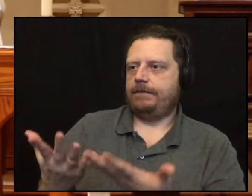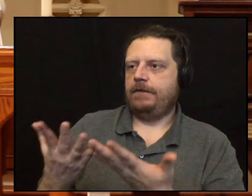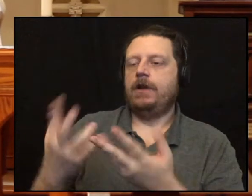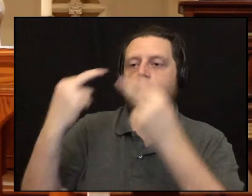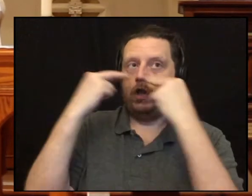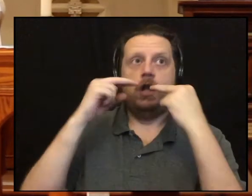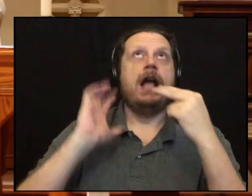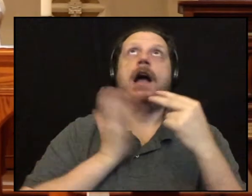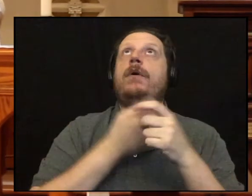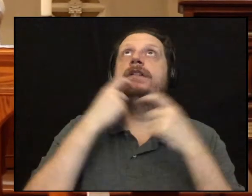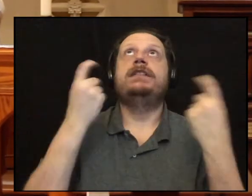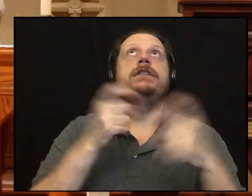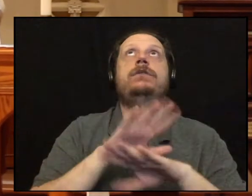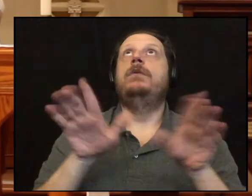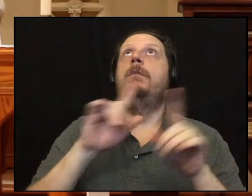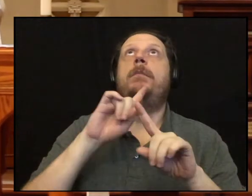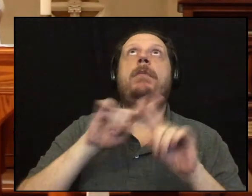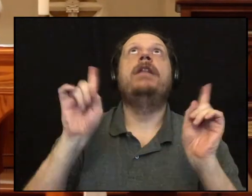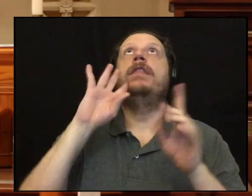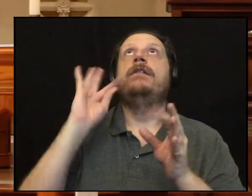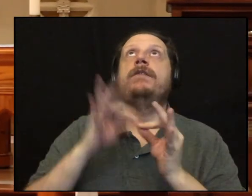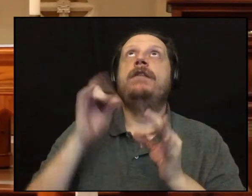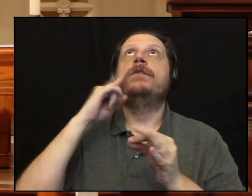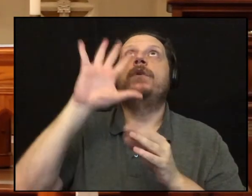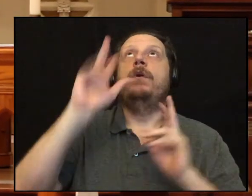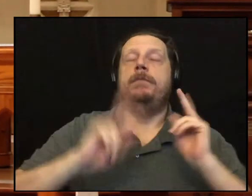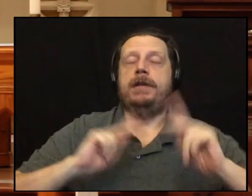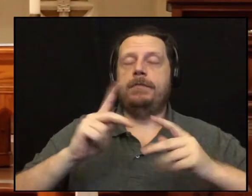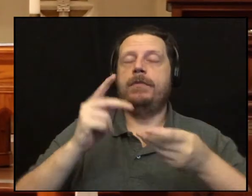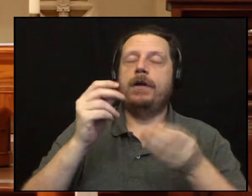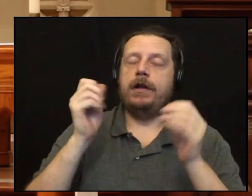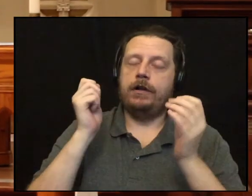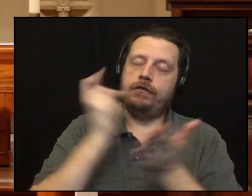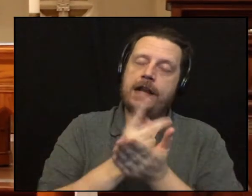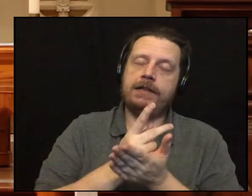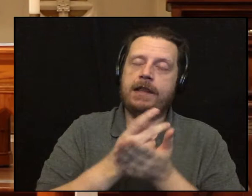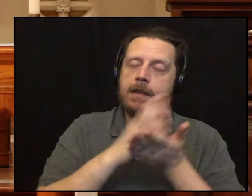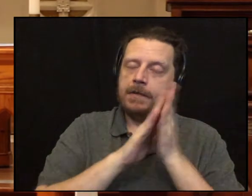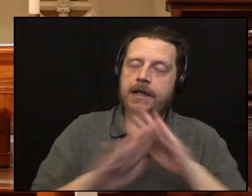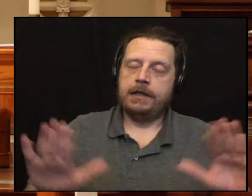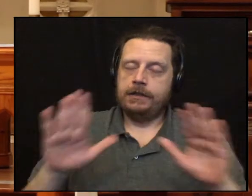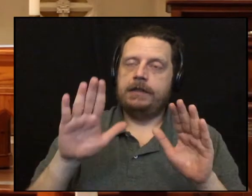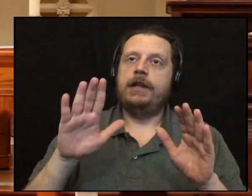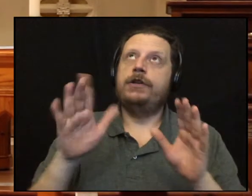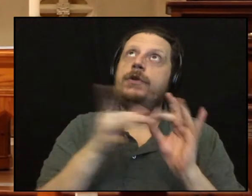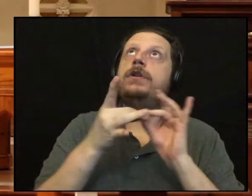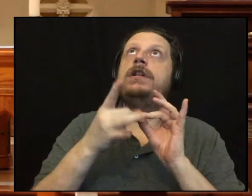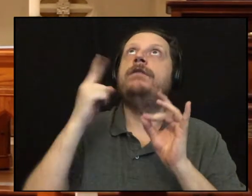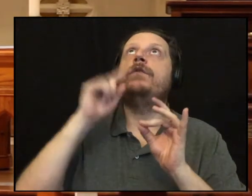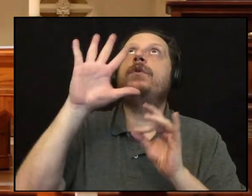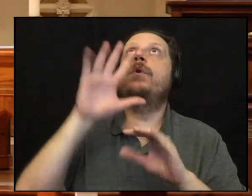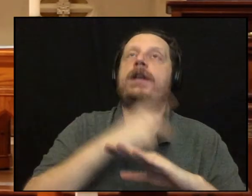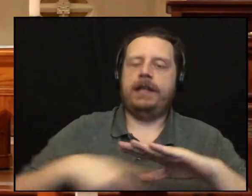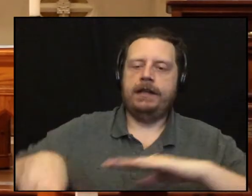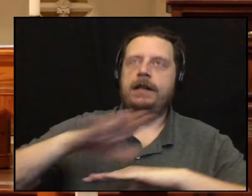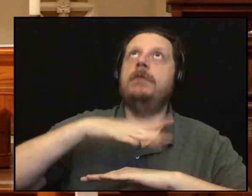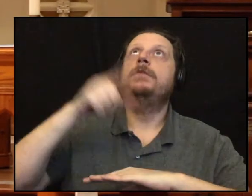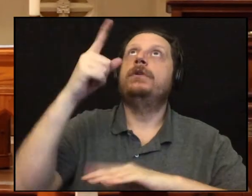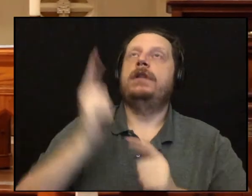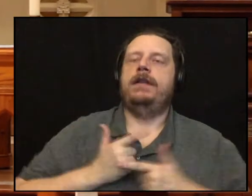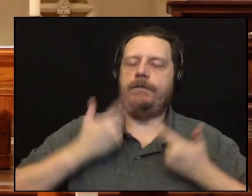faith of your people, and grant us the peace and unity of your kingdom, where you live forever and